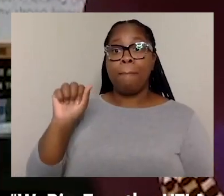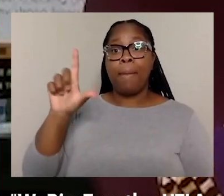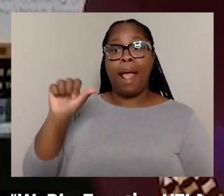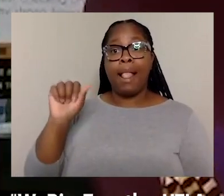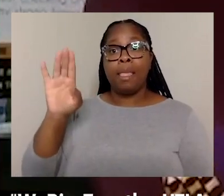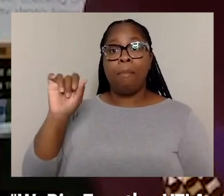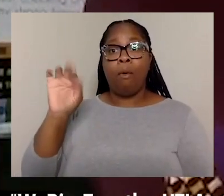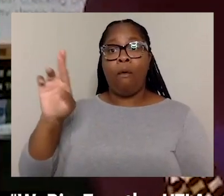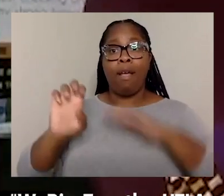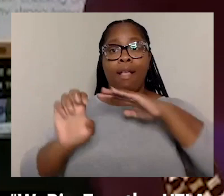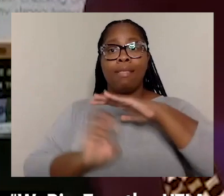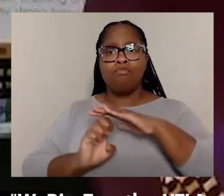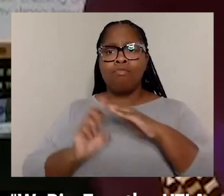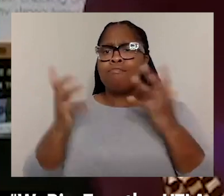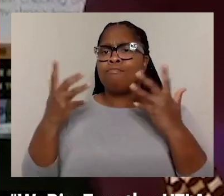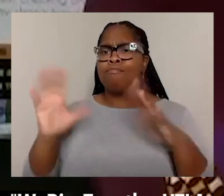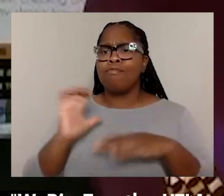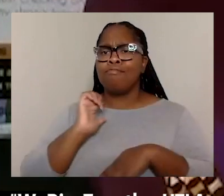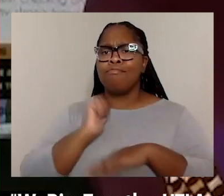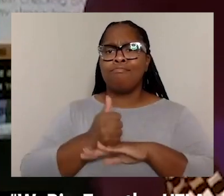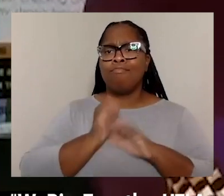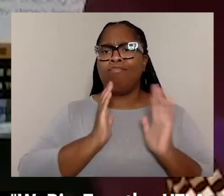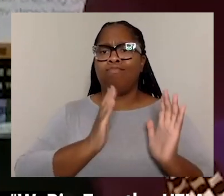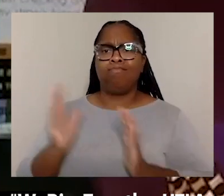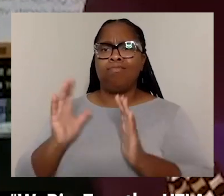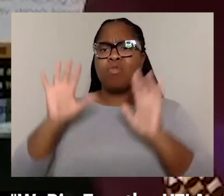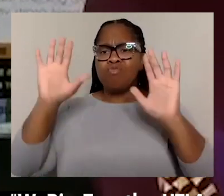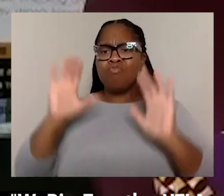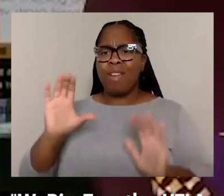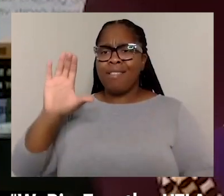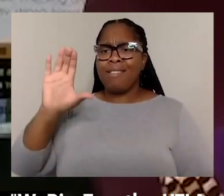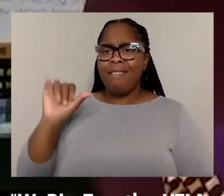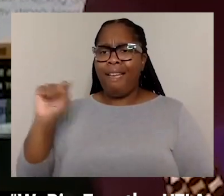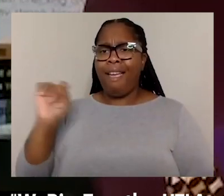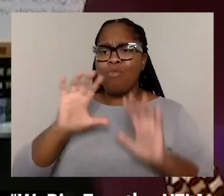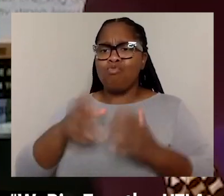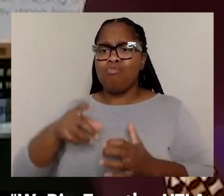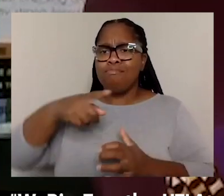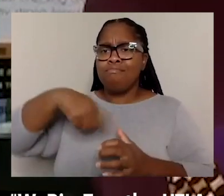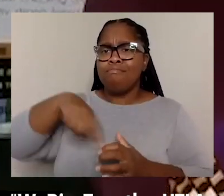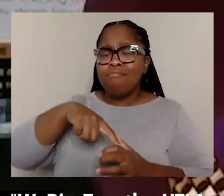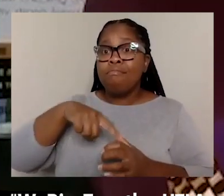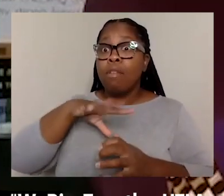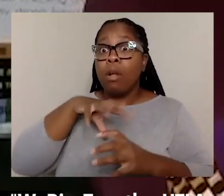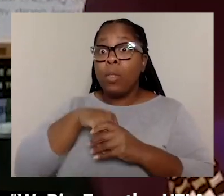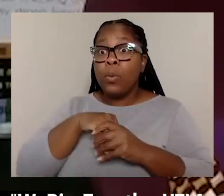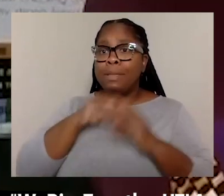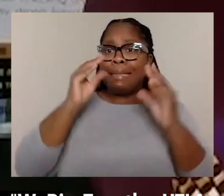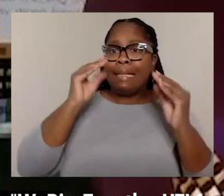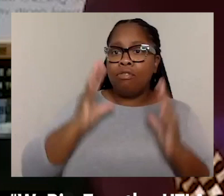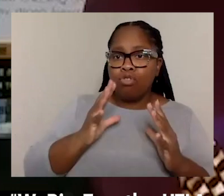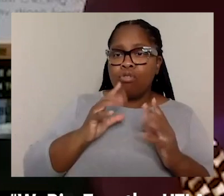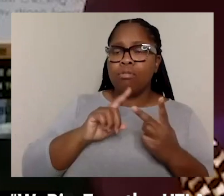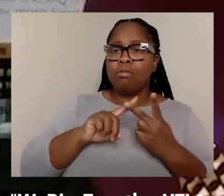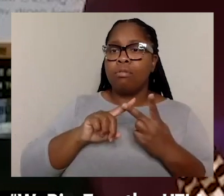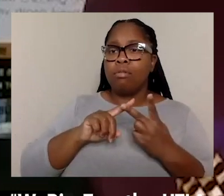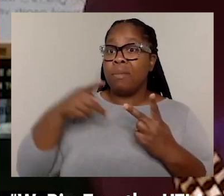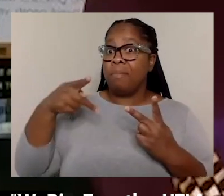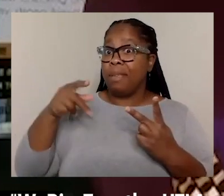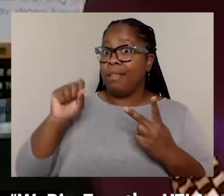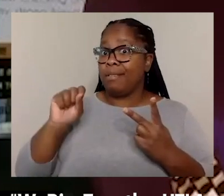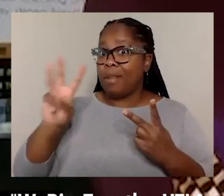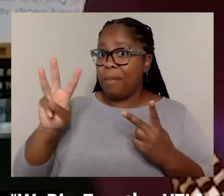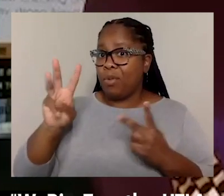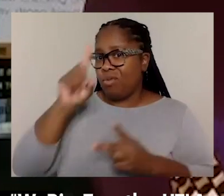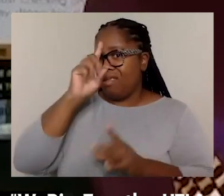has organized a great CAT group made up of teachers, a PSW,